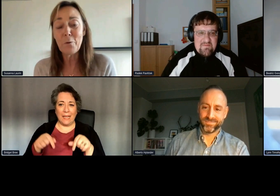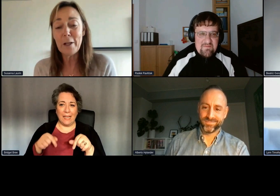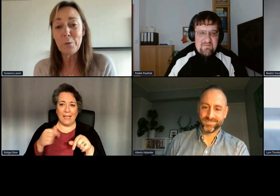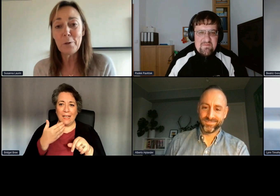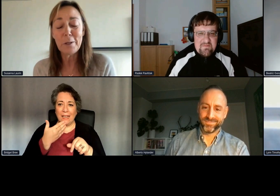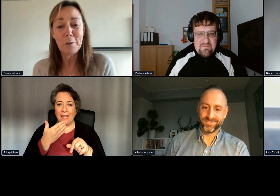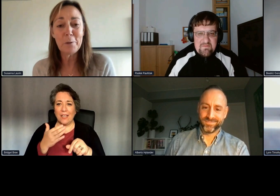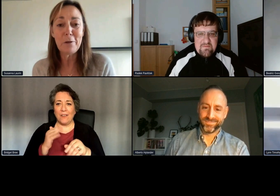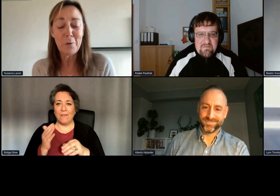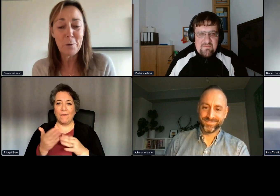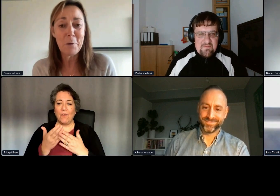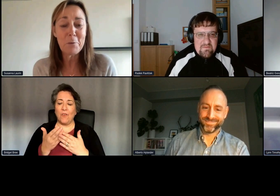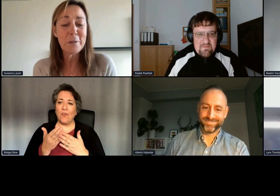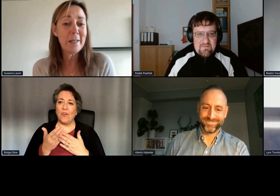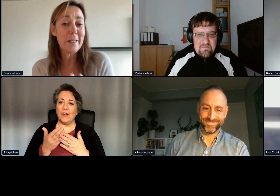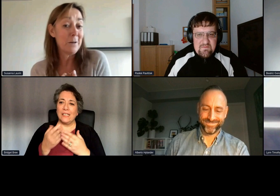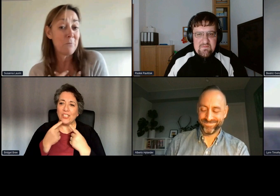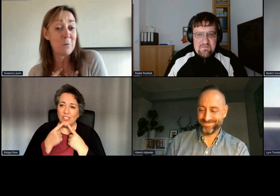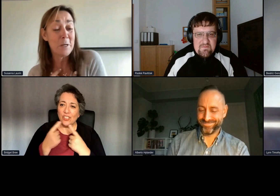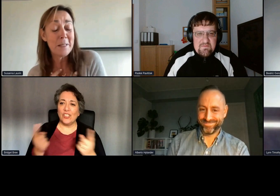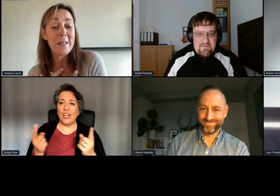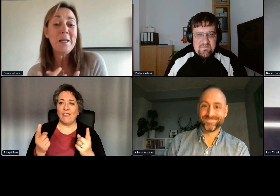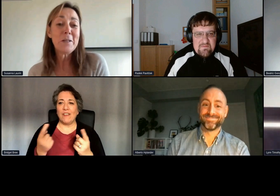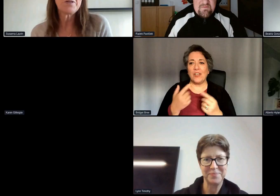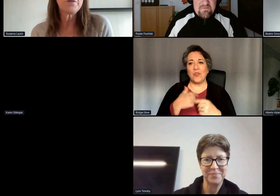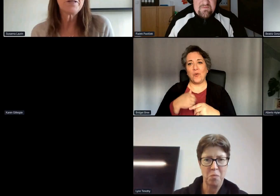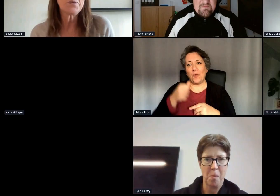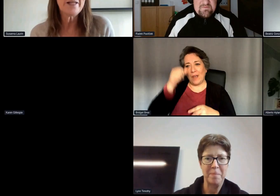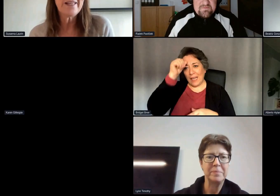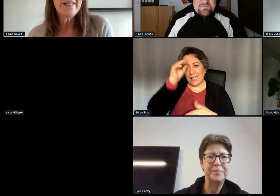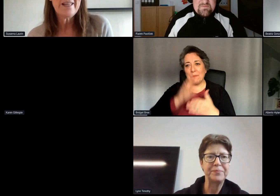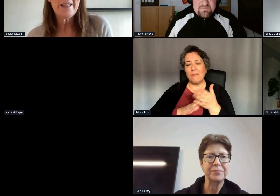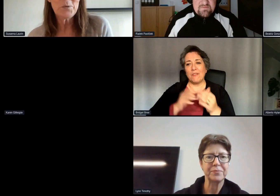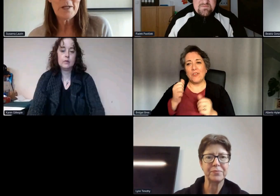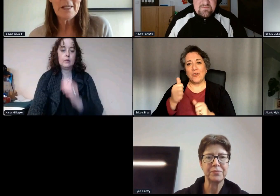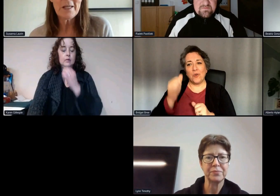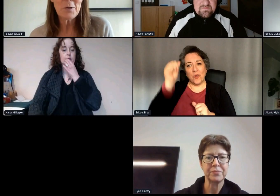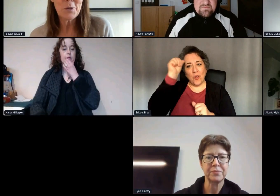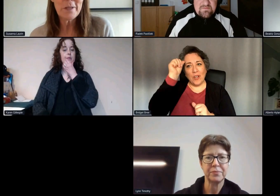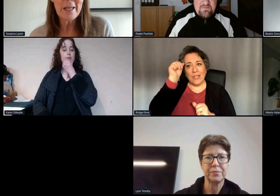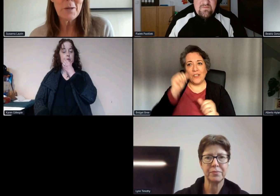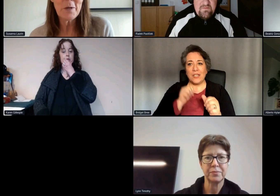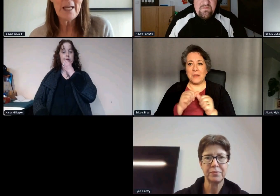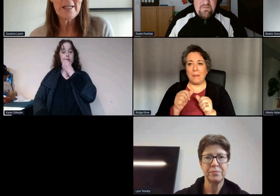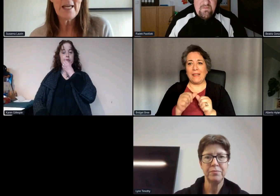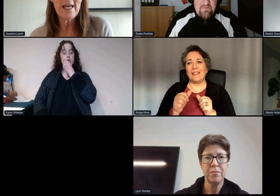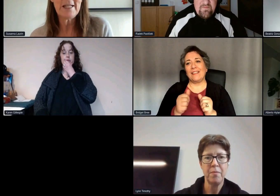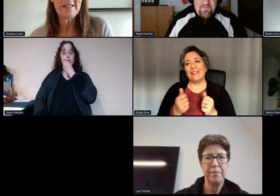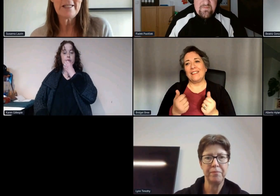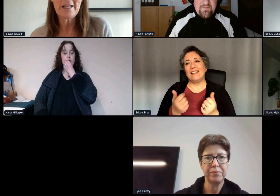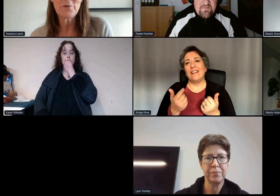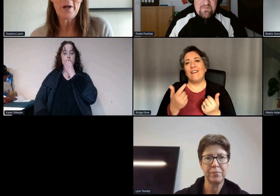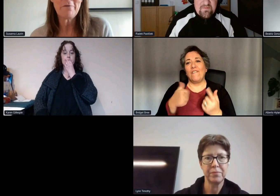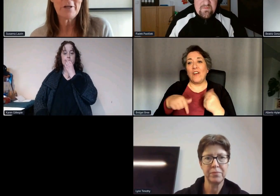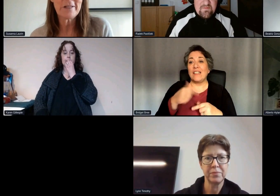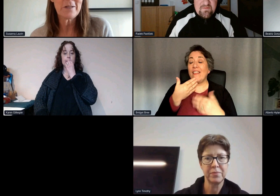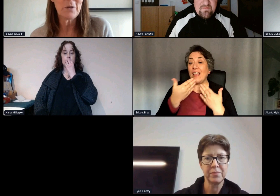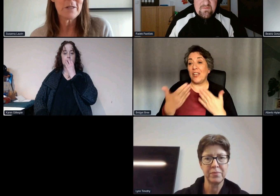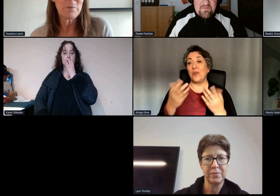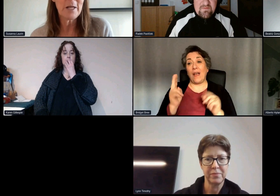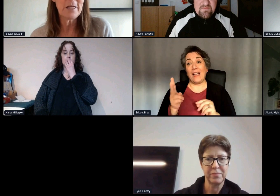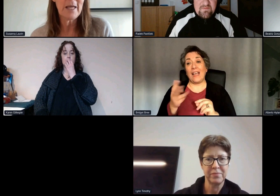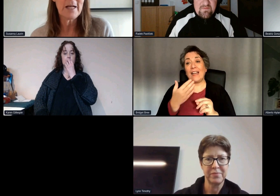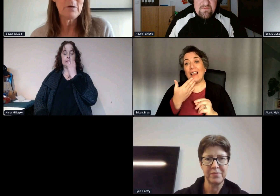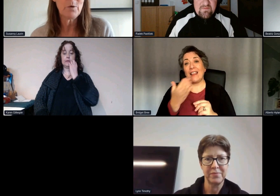much more valuable that people hear from the members than hearing from us. So that's really good. Thank you again, and thanks for having us on